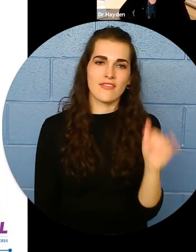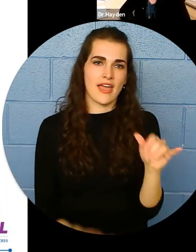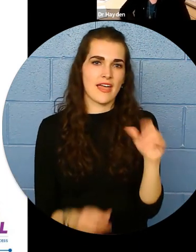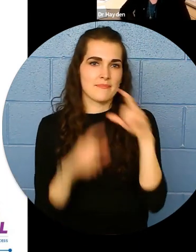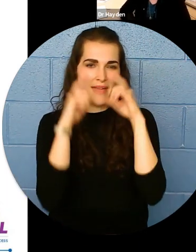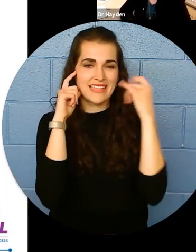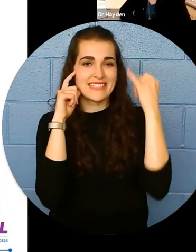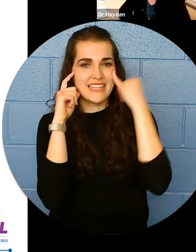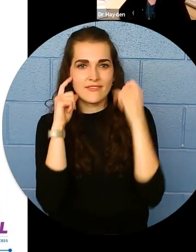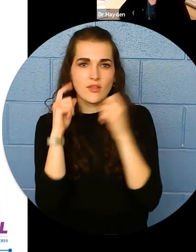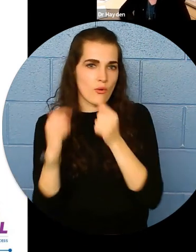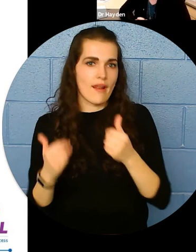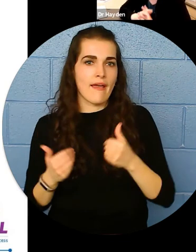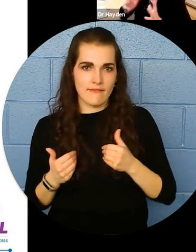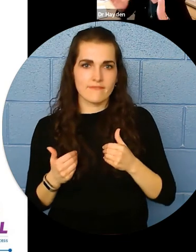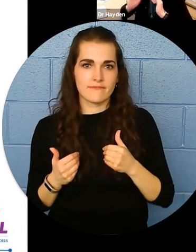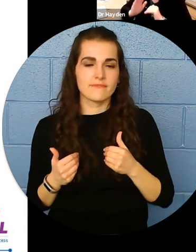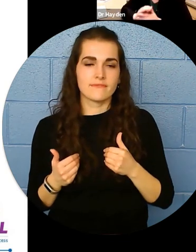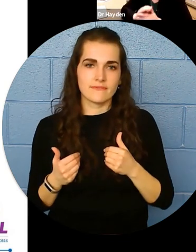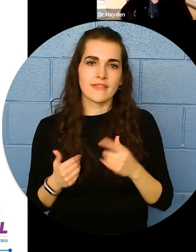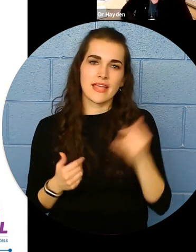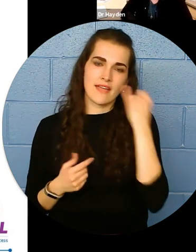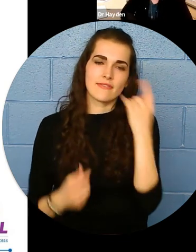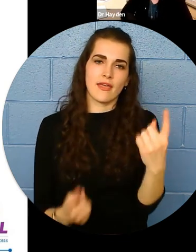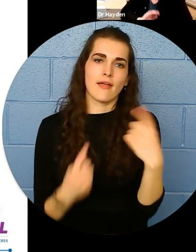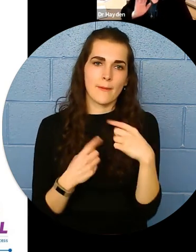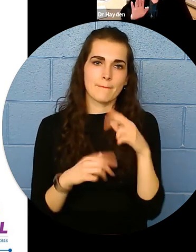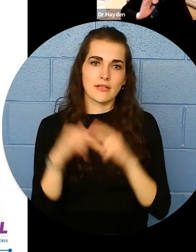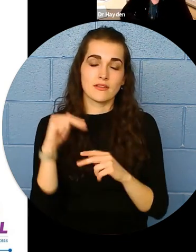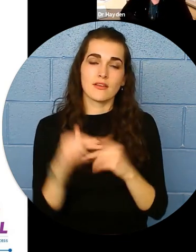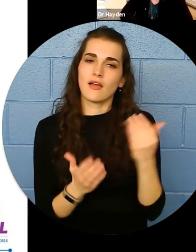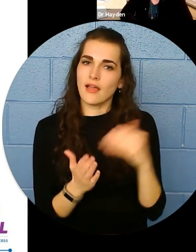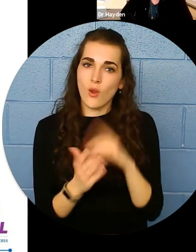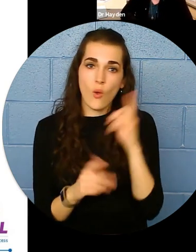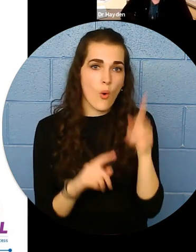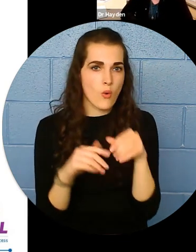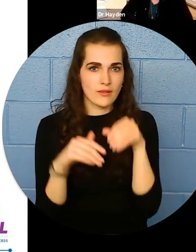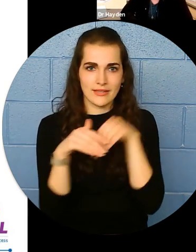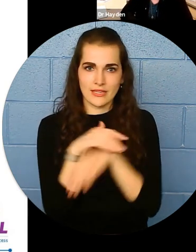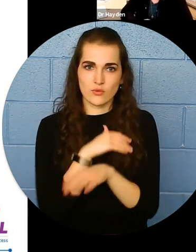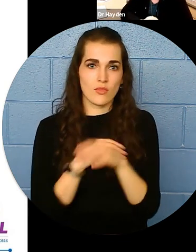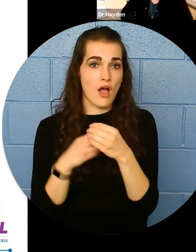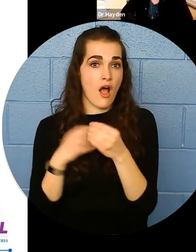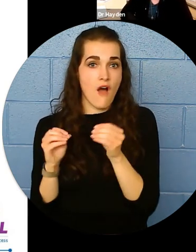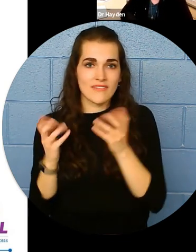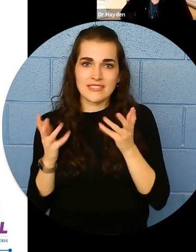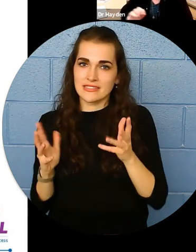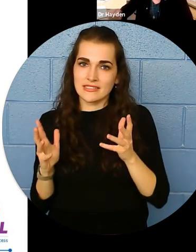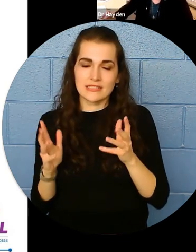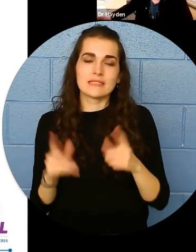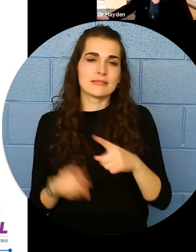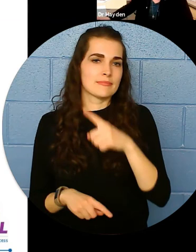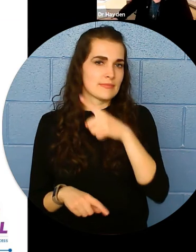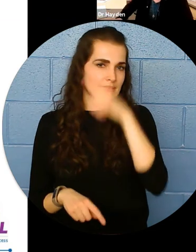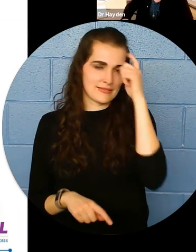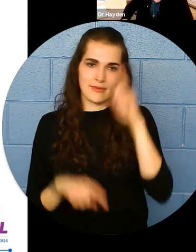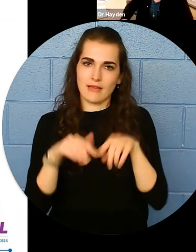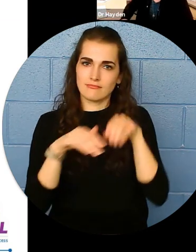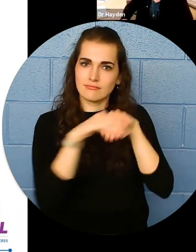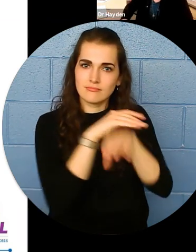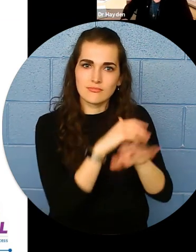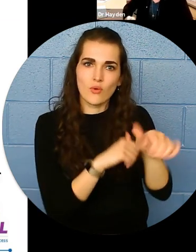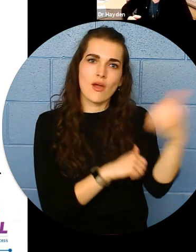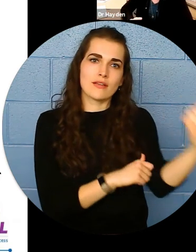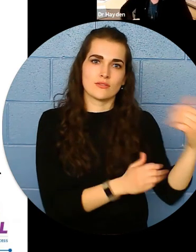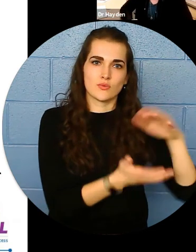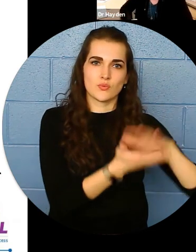if they need it, disposable mask if they come up to the building. Again, they will only go as far as the office because we will not be allowing people into the